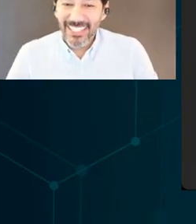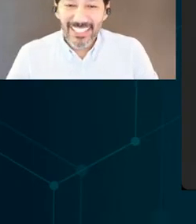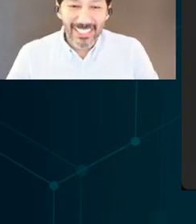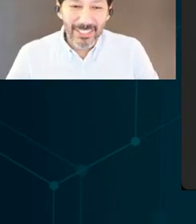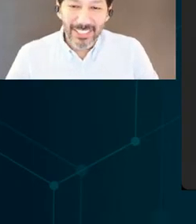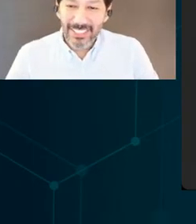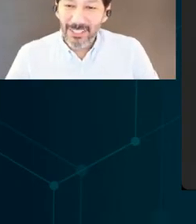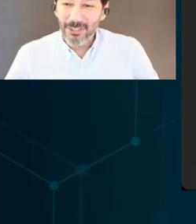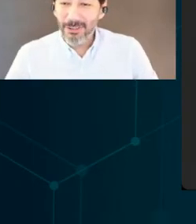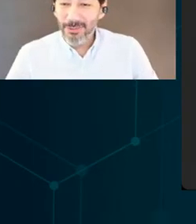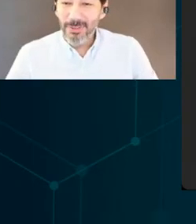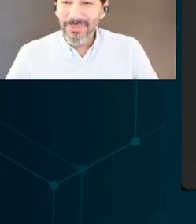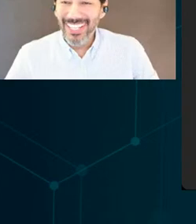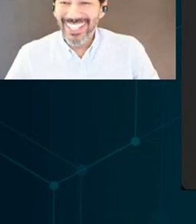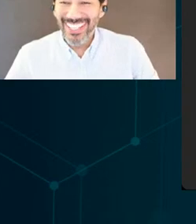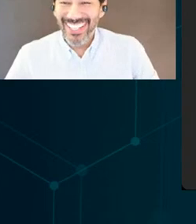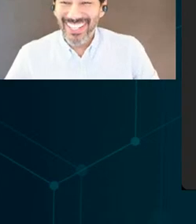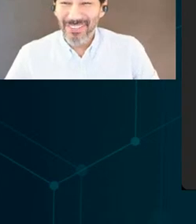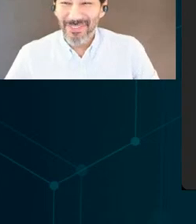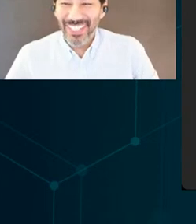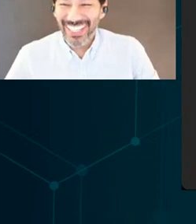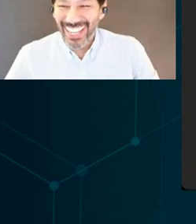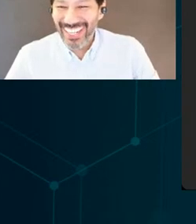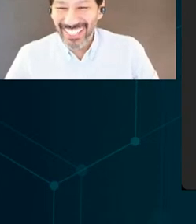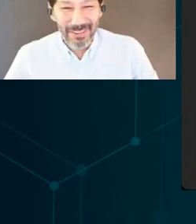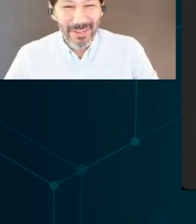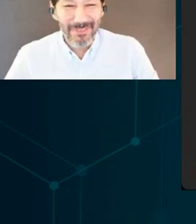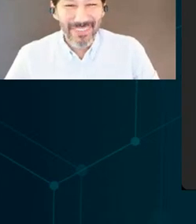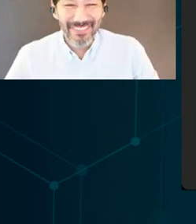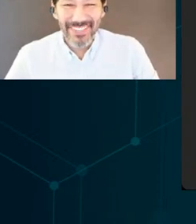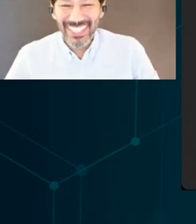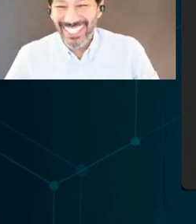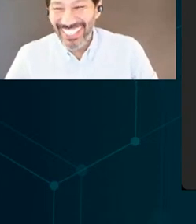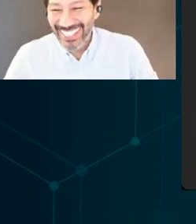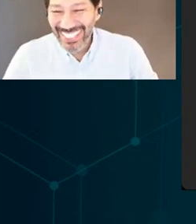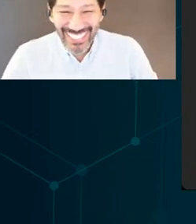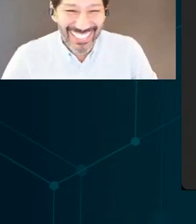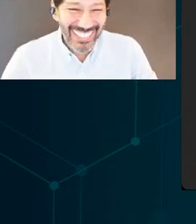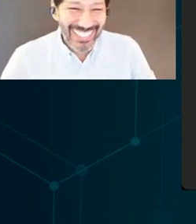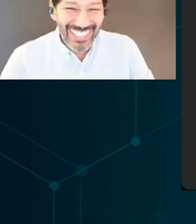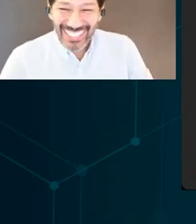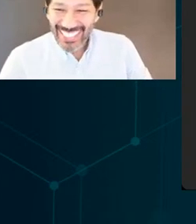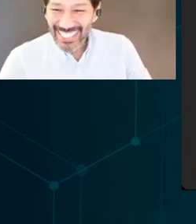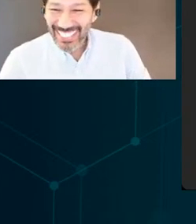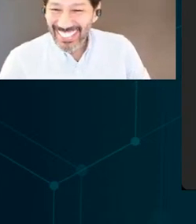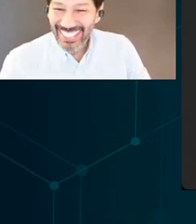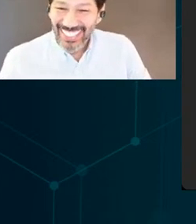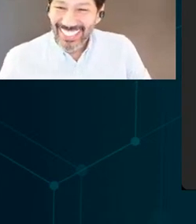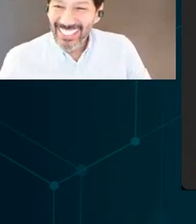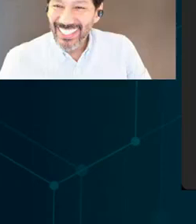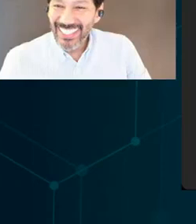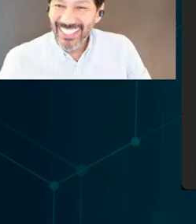Let's see, control room. Hopefully I'll get a comment from them.